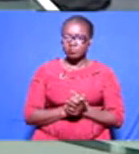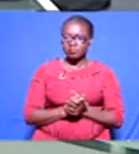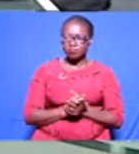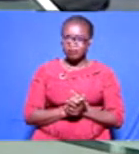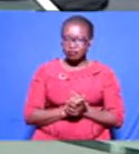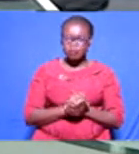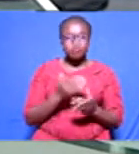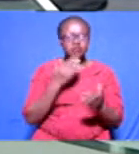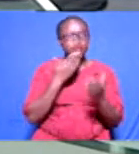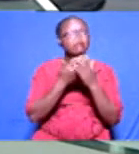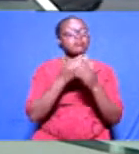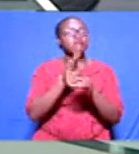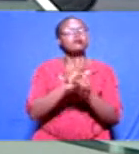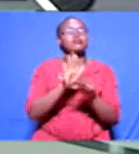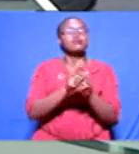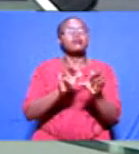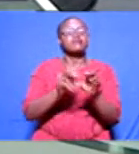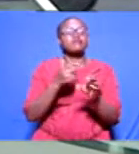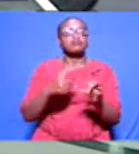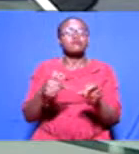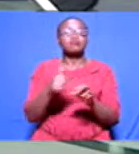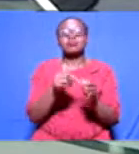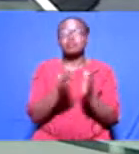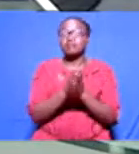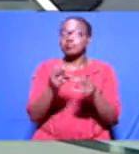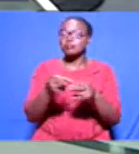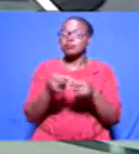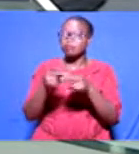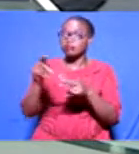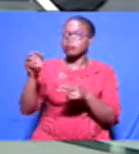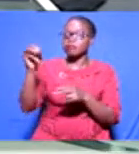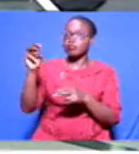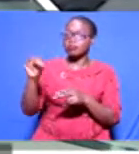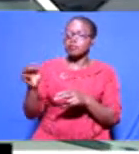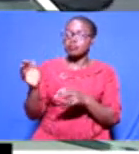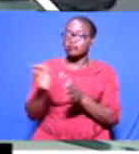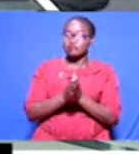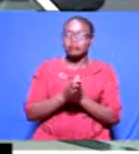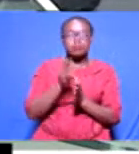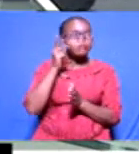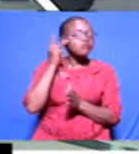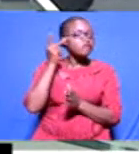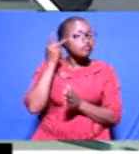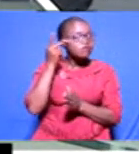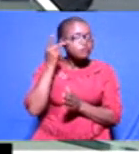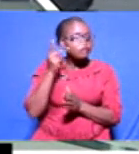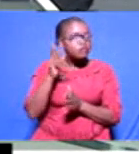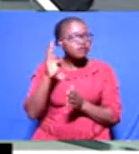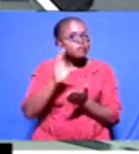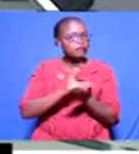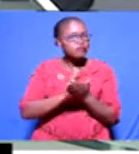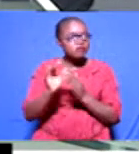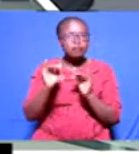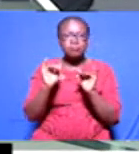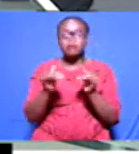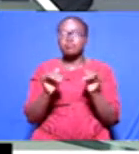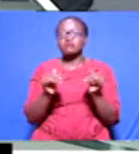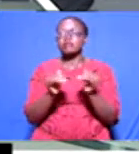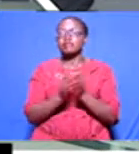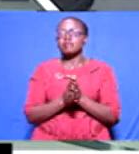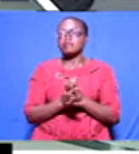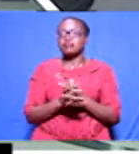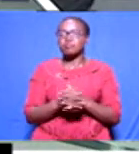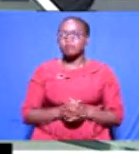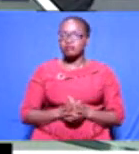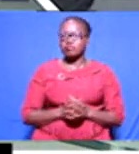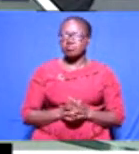Thank you very much indeed for joining us. My name is Tom Mboya. And I'm Purity Museo at KBC Channel 1 News at Tom Mboya 24. And